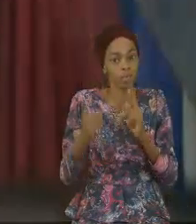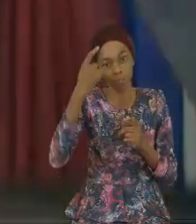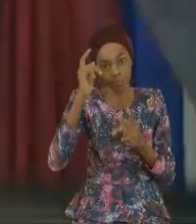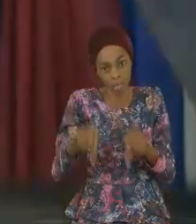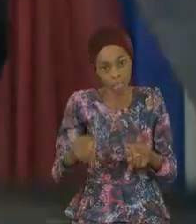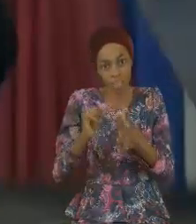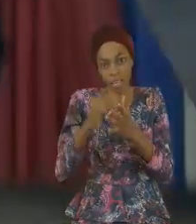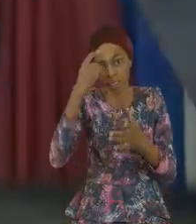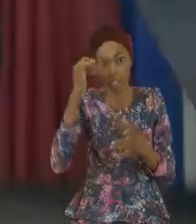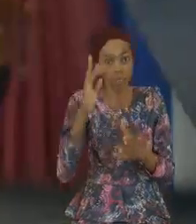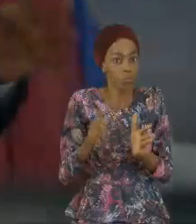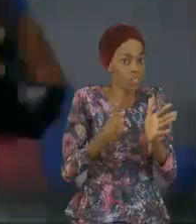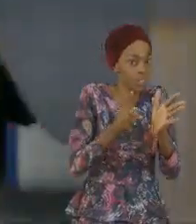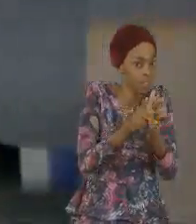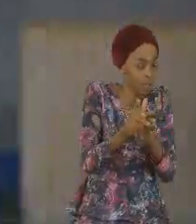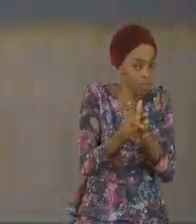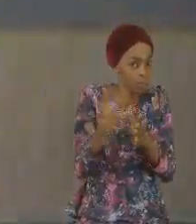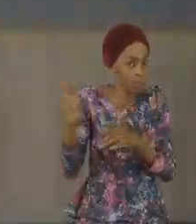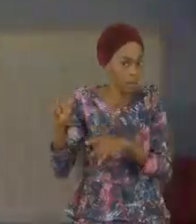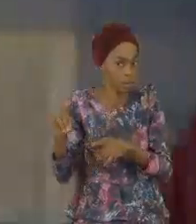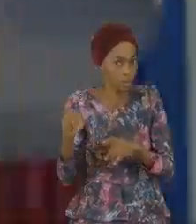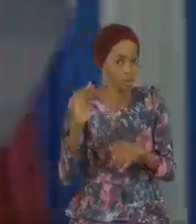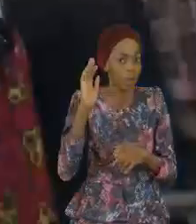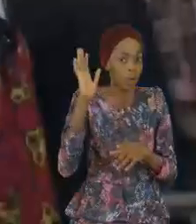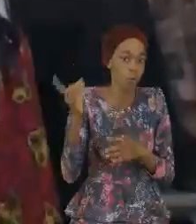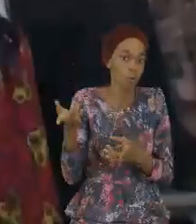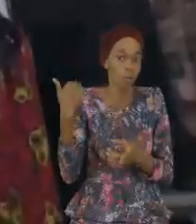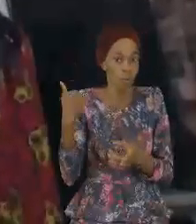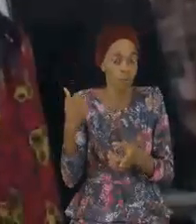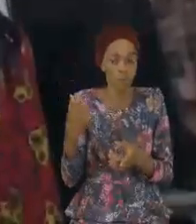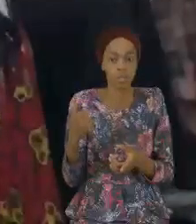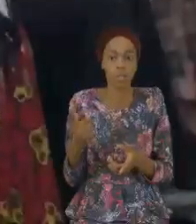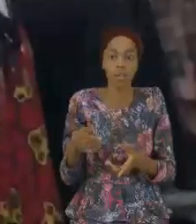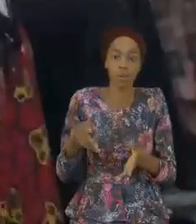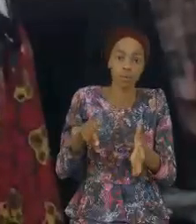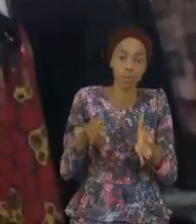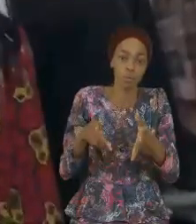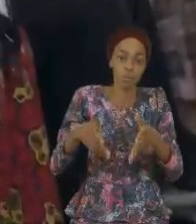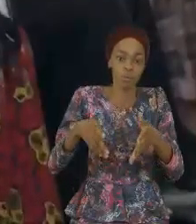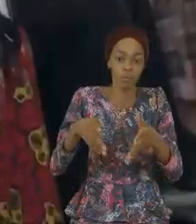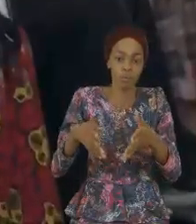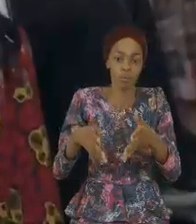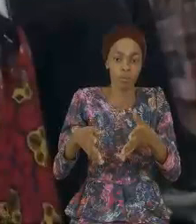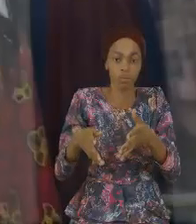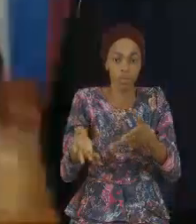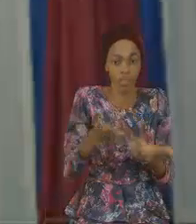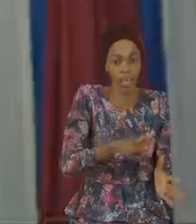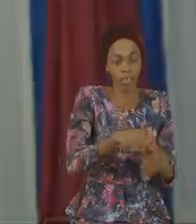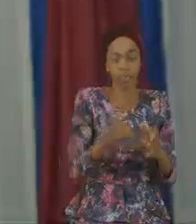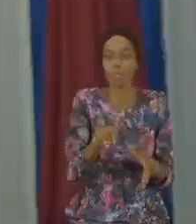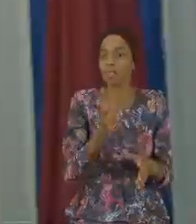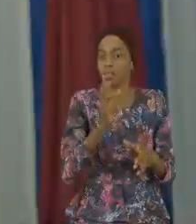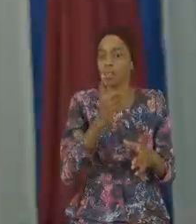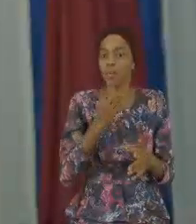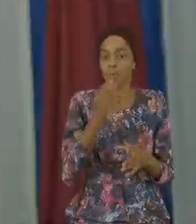Red Sea. The table will always turn. God has a purpose. He has a man, he